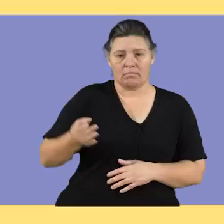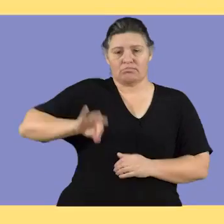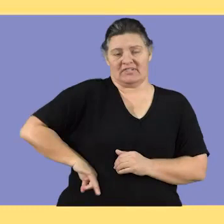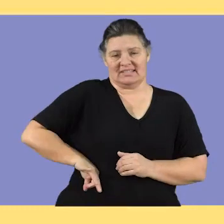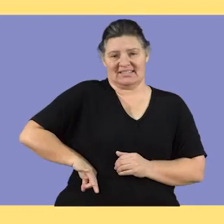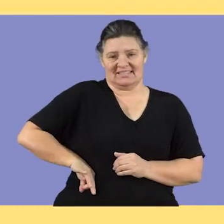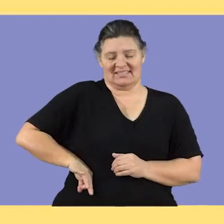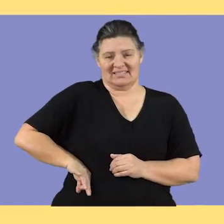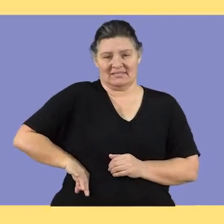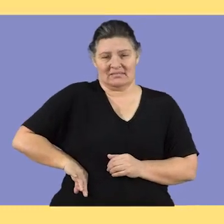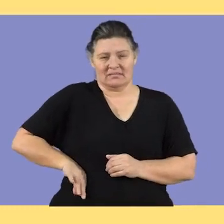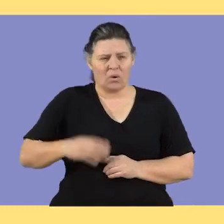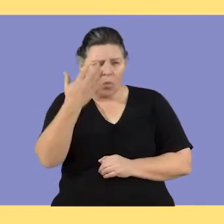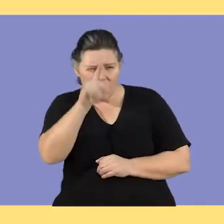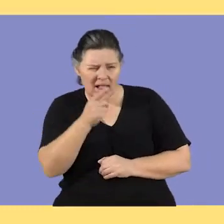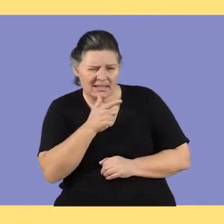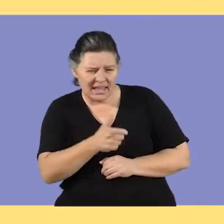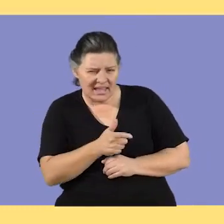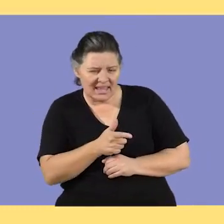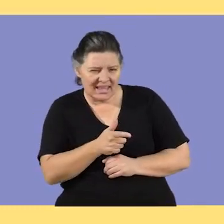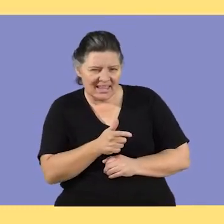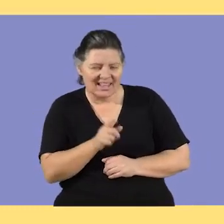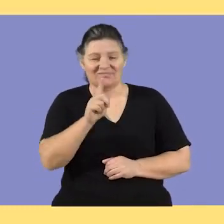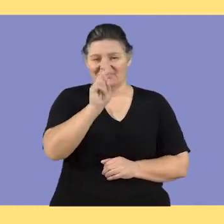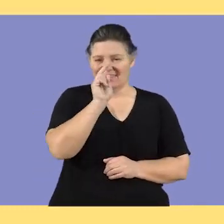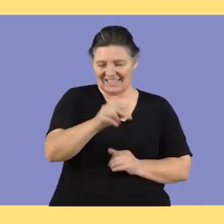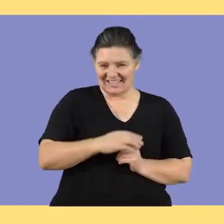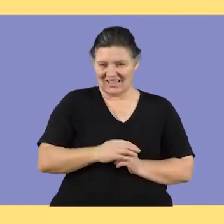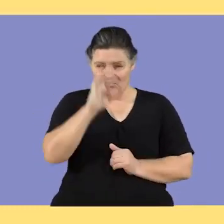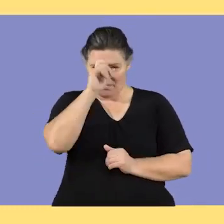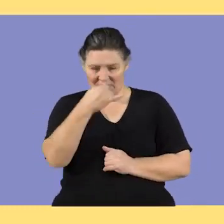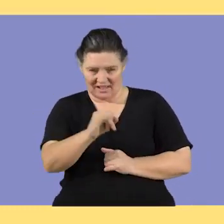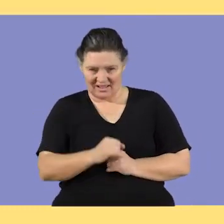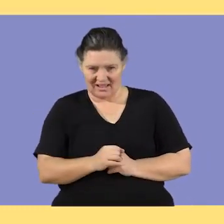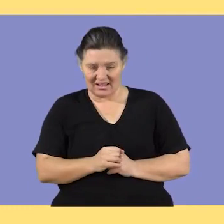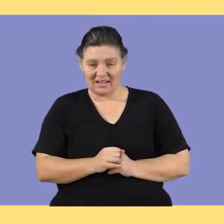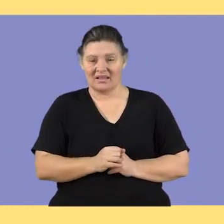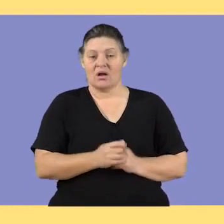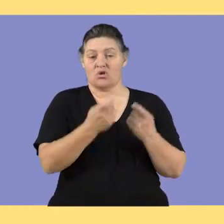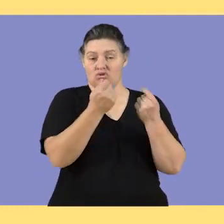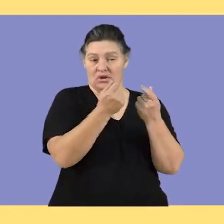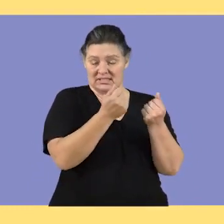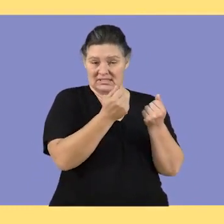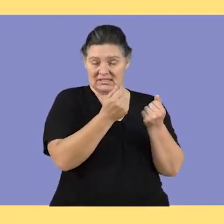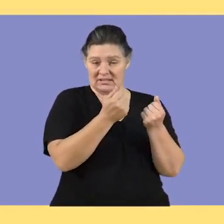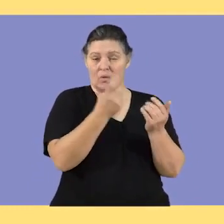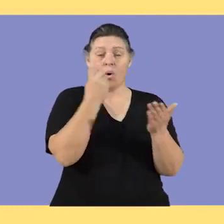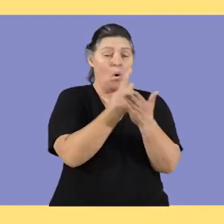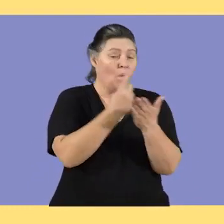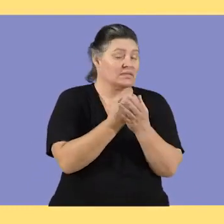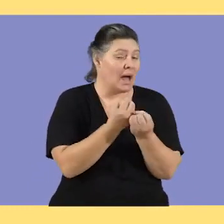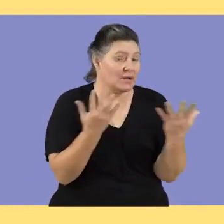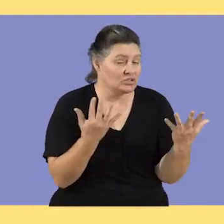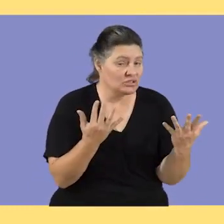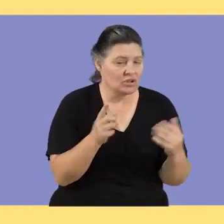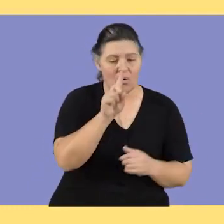the profit. Do you still remember what I told you? Okay, let me see if you still remember. Cost